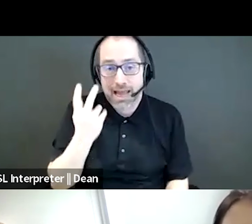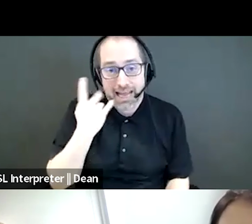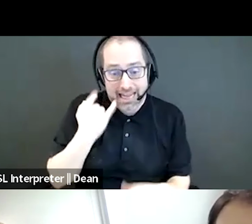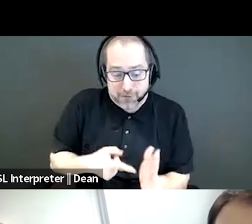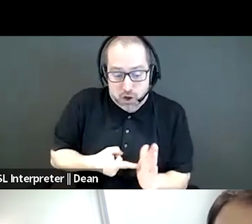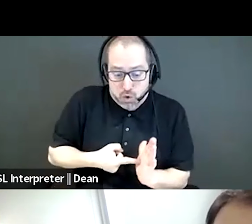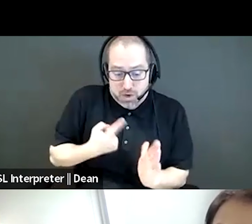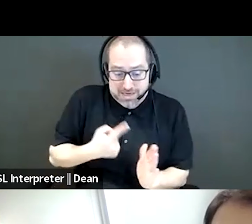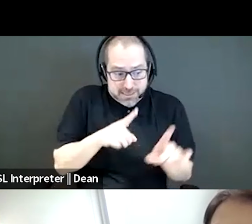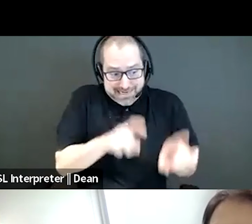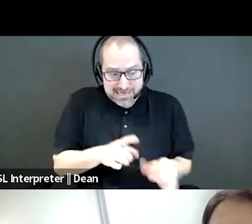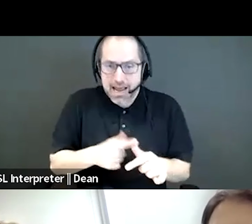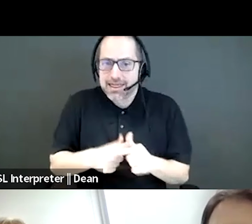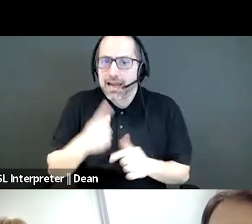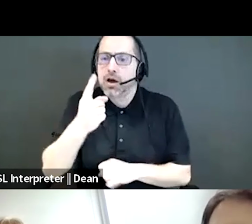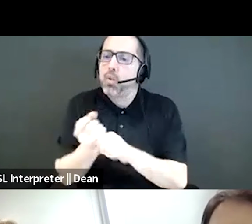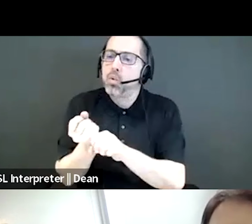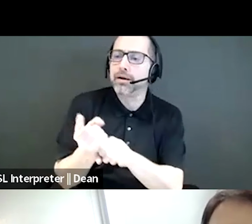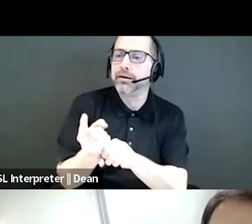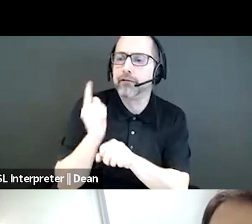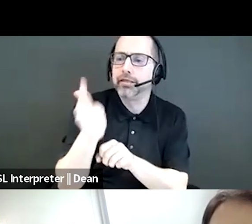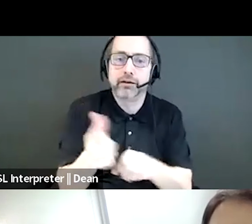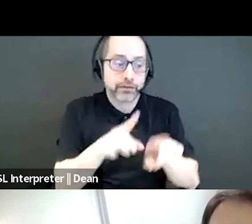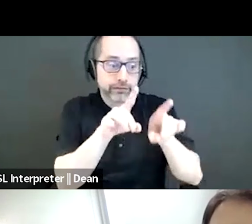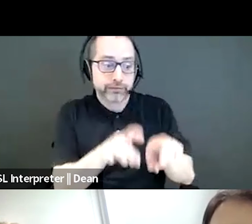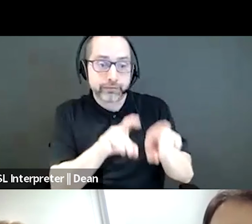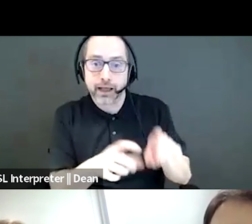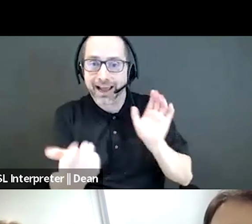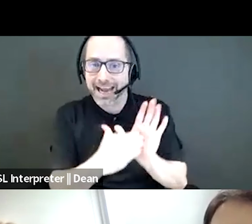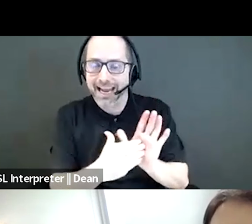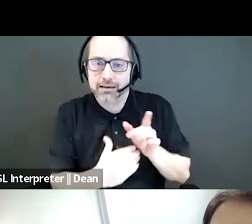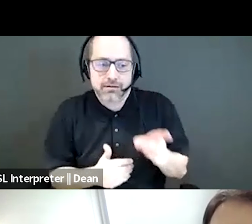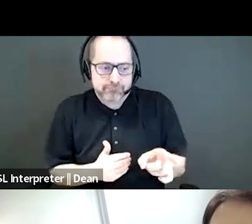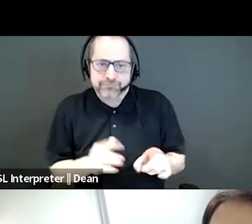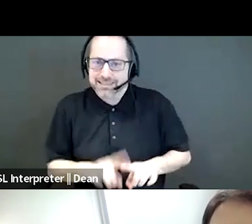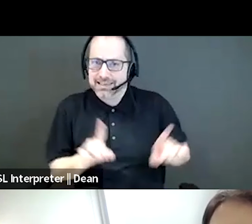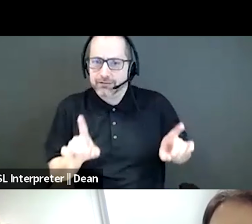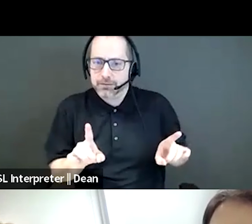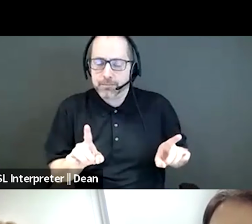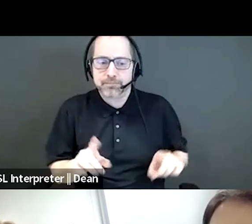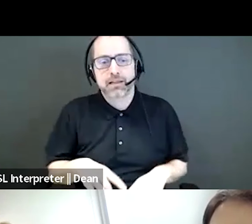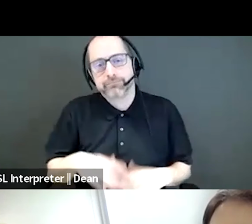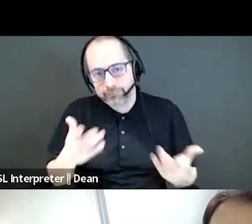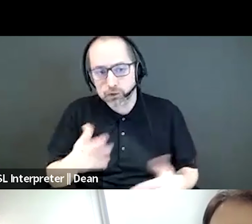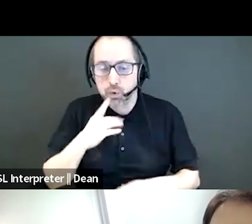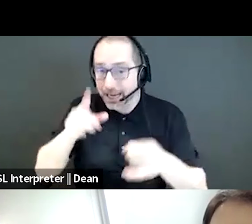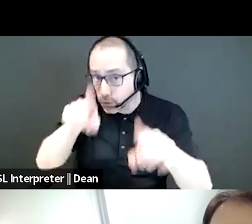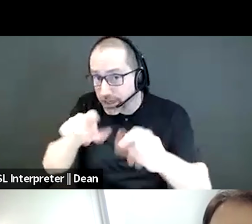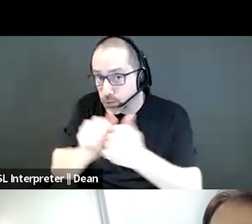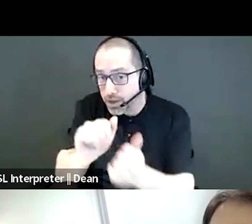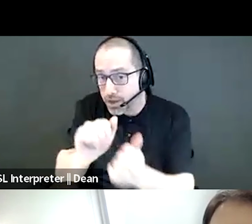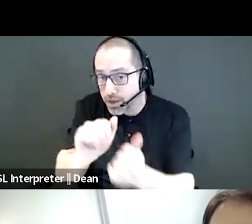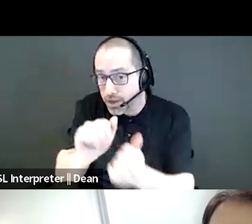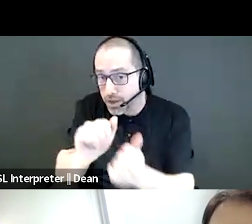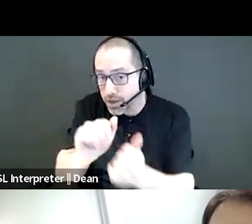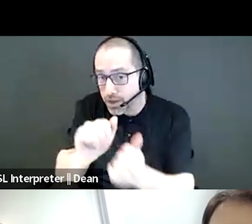snapshot in a moment. So a really excellent tool, but it's not predictive. And it shouldn't give us a sense of false confidence